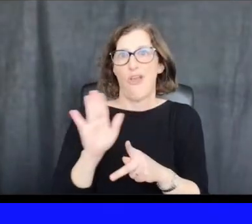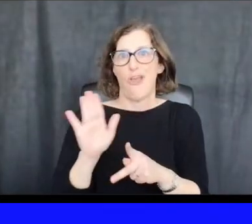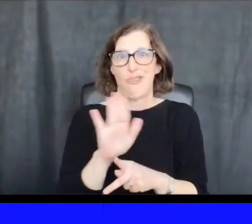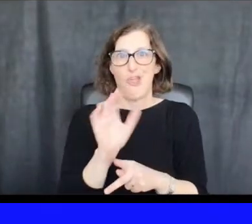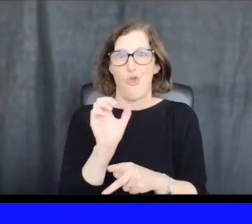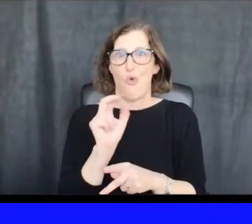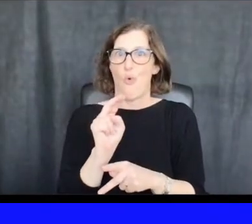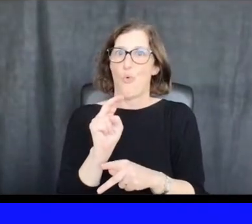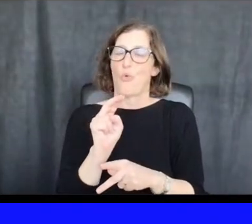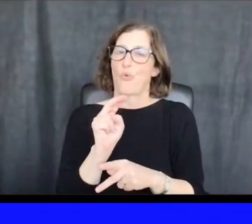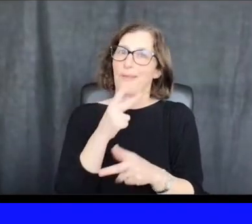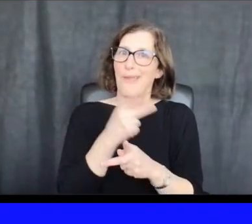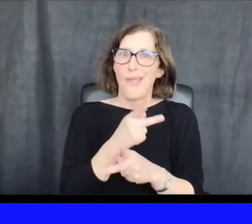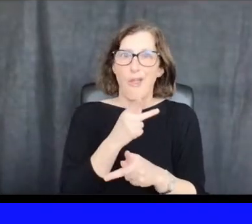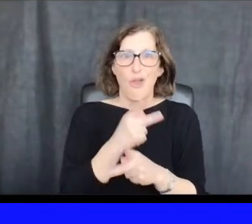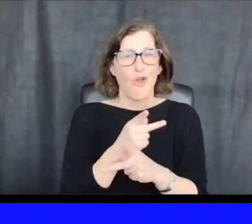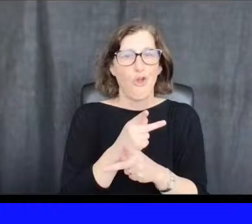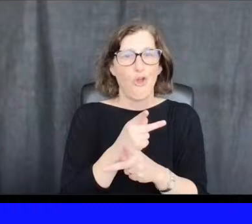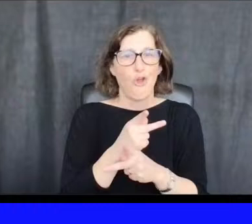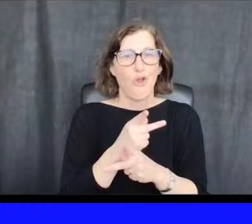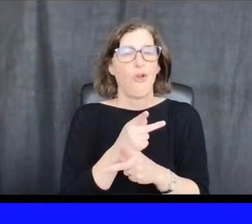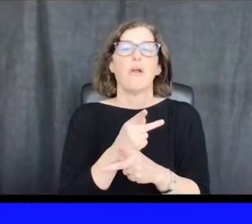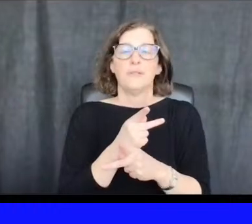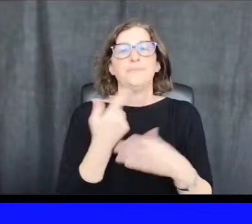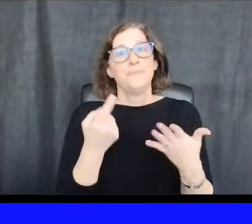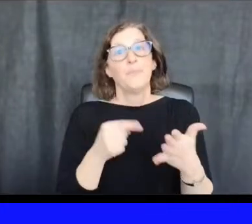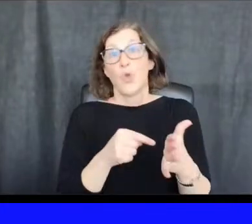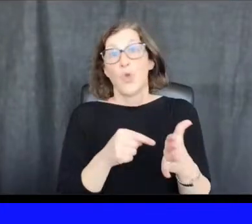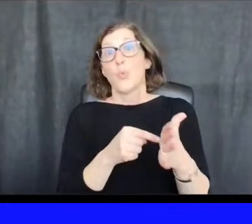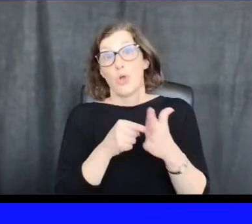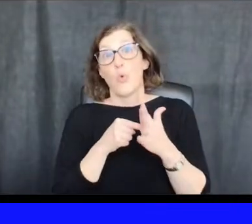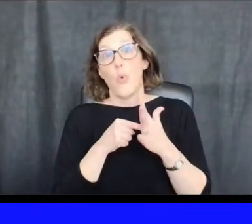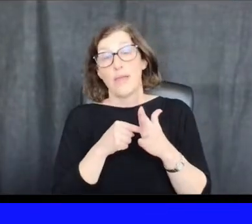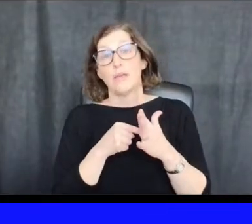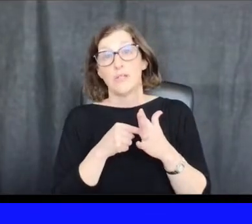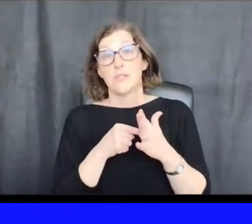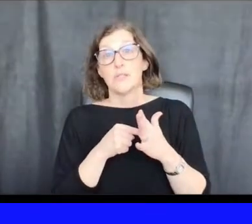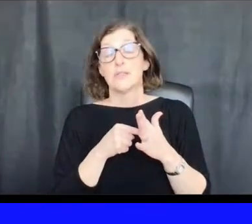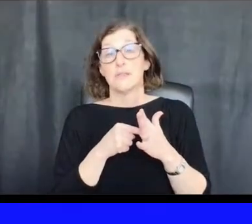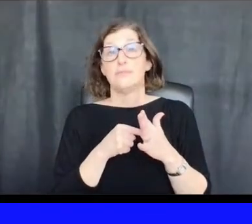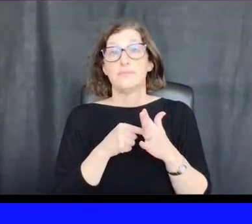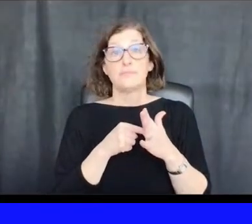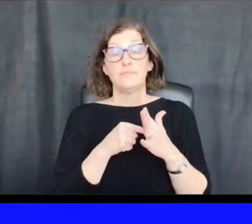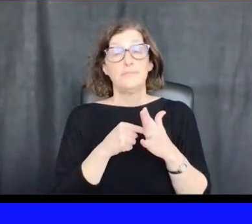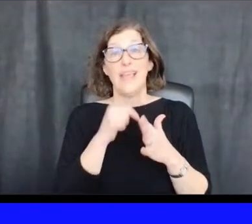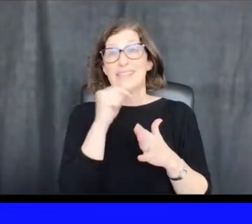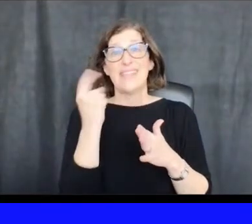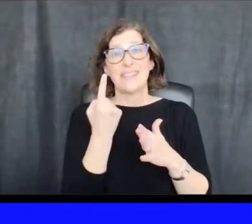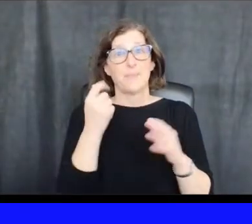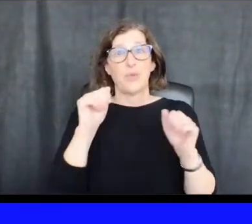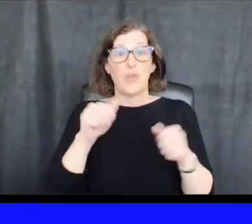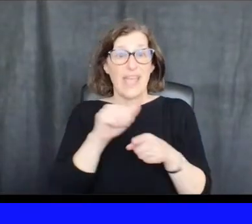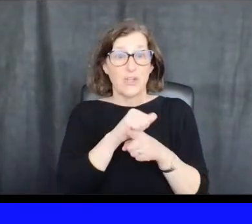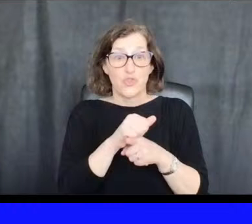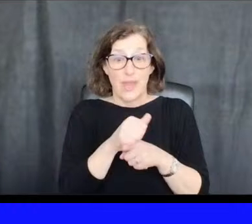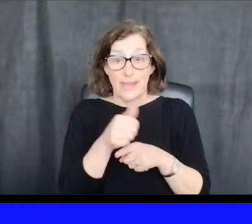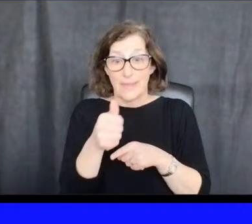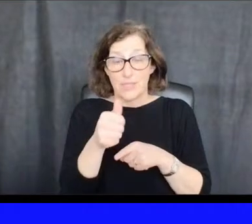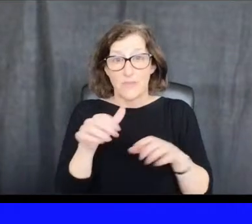single one was referred to home care for a nursing and a social work, as well as a